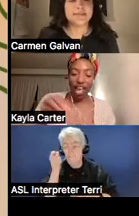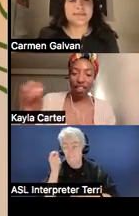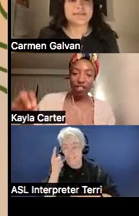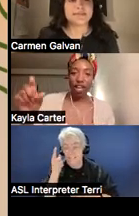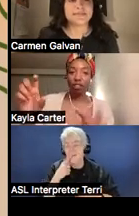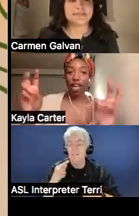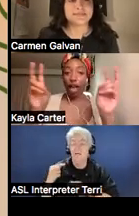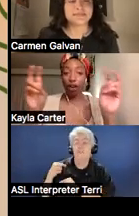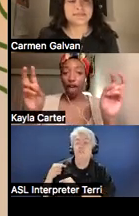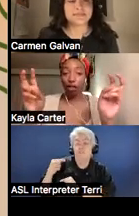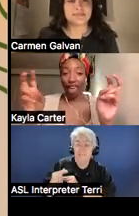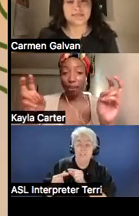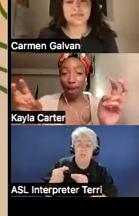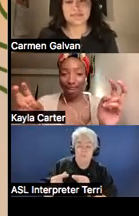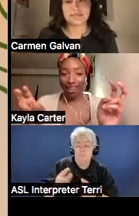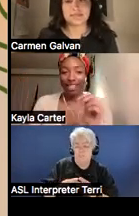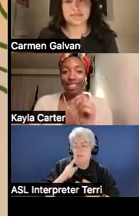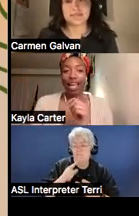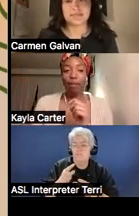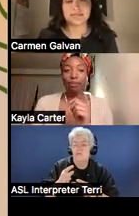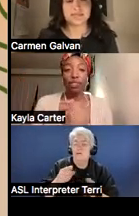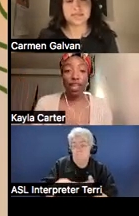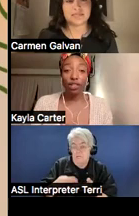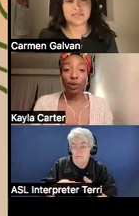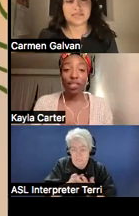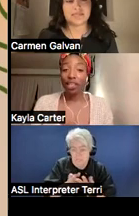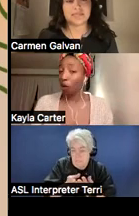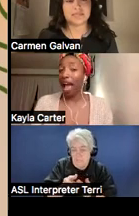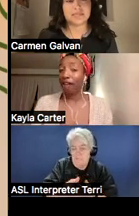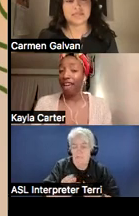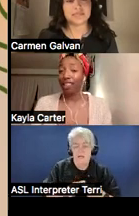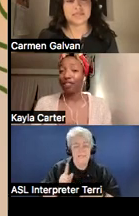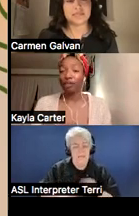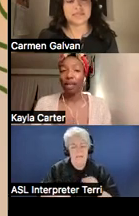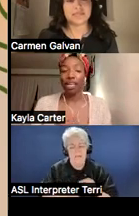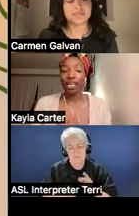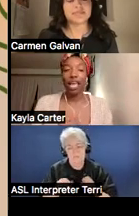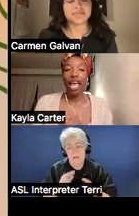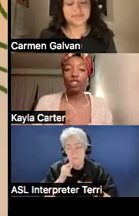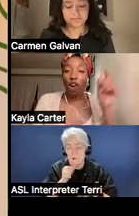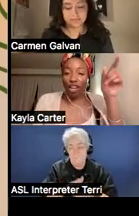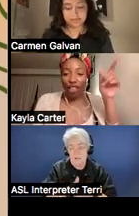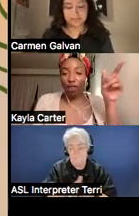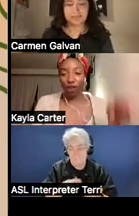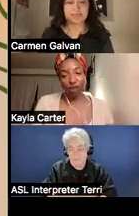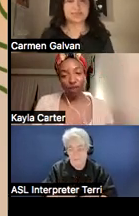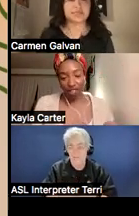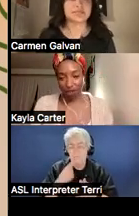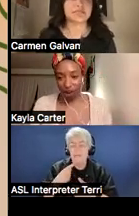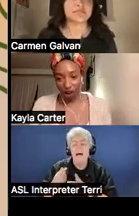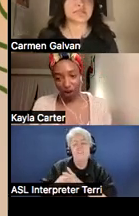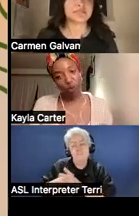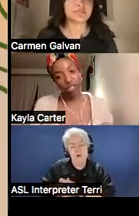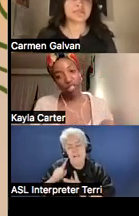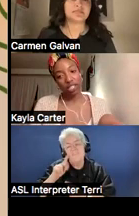the genealogy of like how to navigate money, still can't do it because I don't have that level of money, started at the University